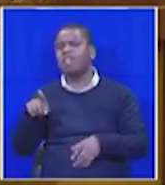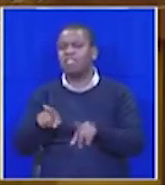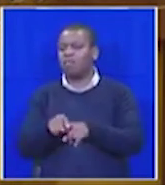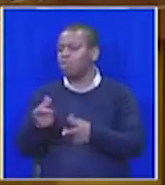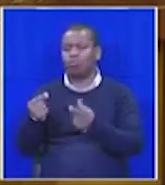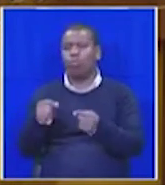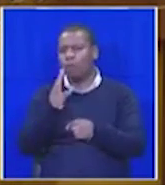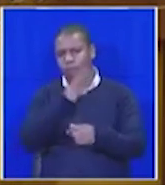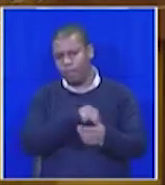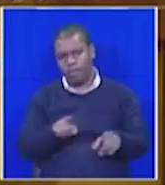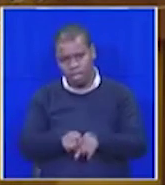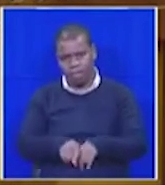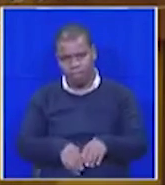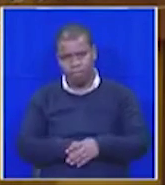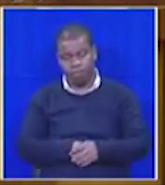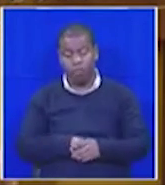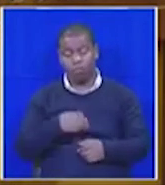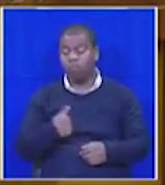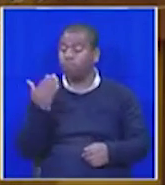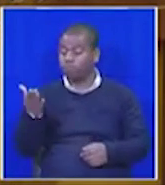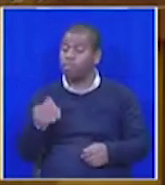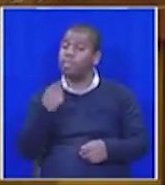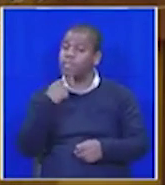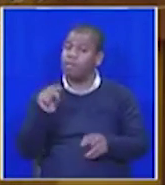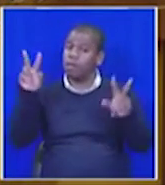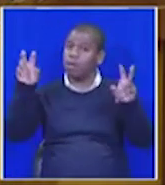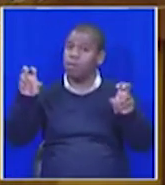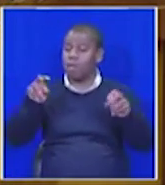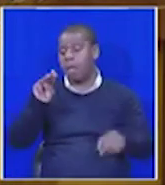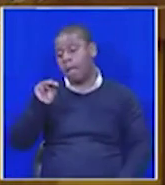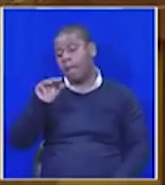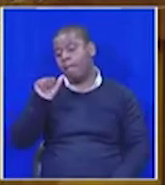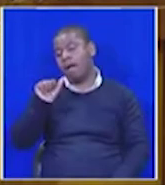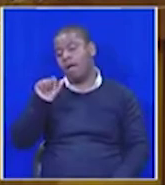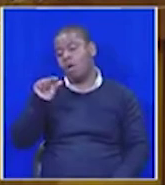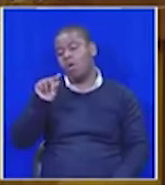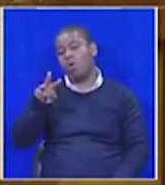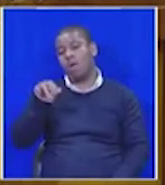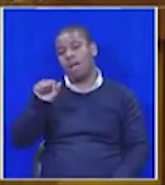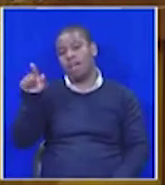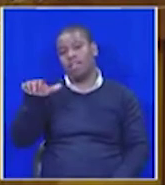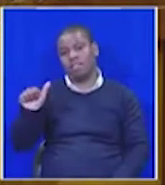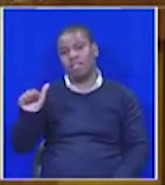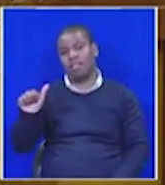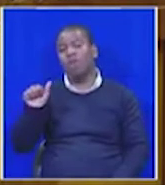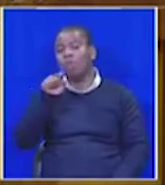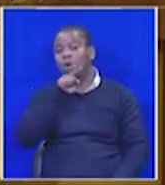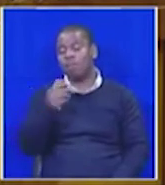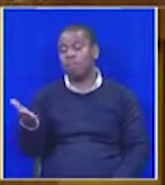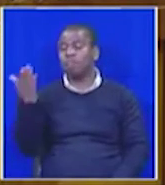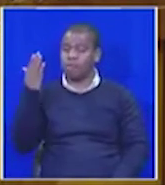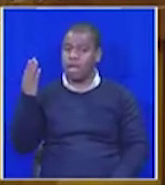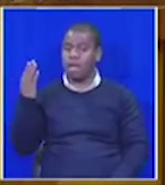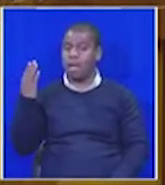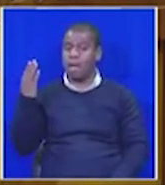either. In fact, they've named those pit toilets Magwazas, which is named after the long-serving former